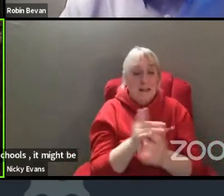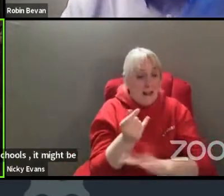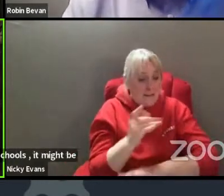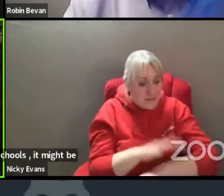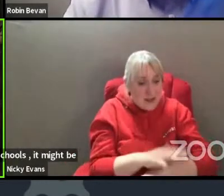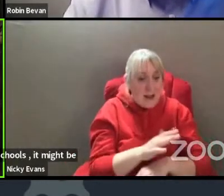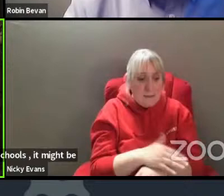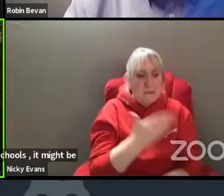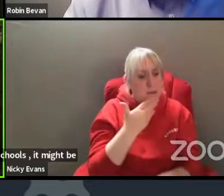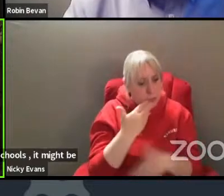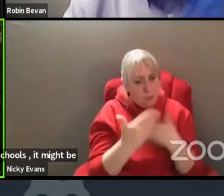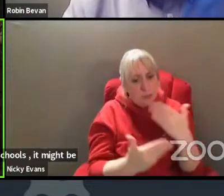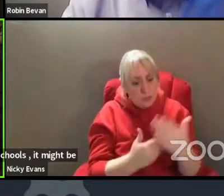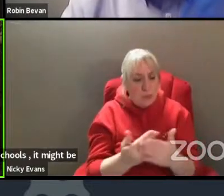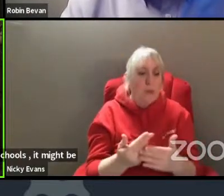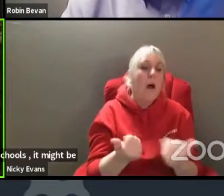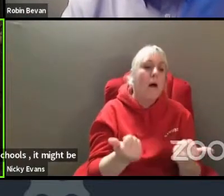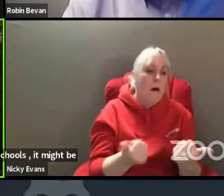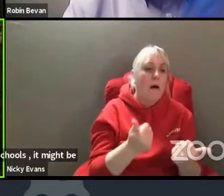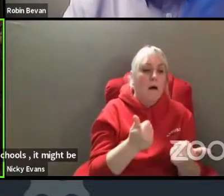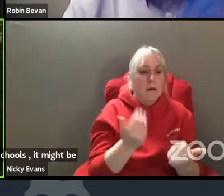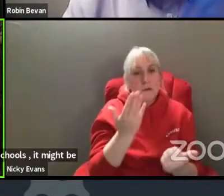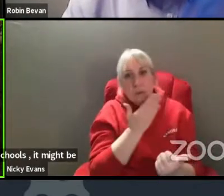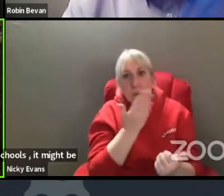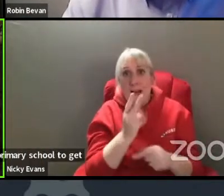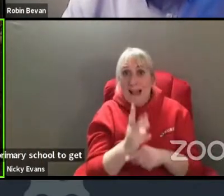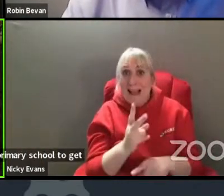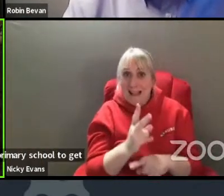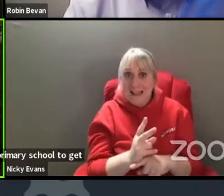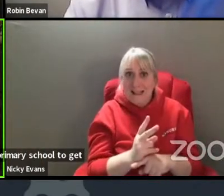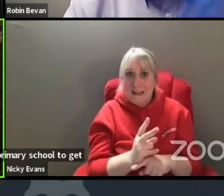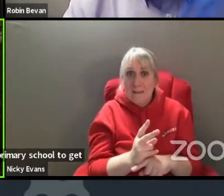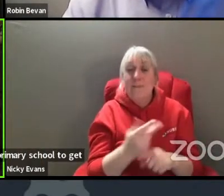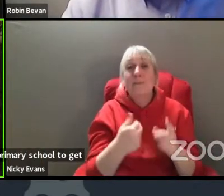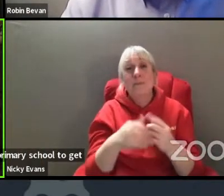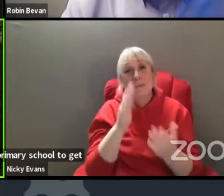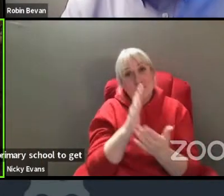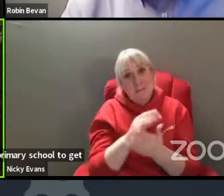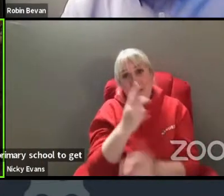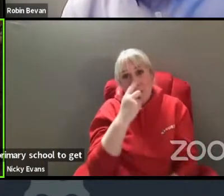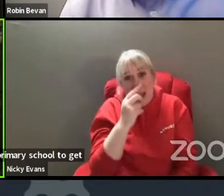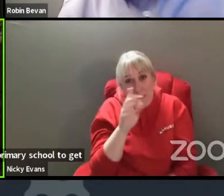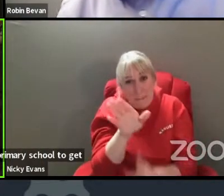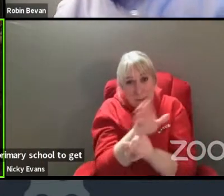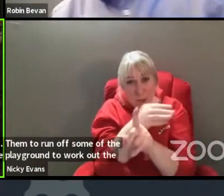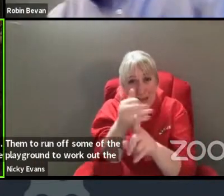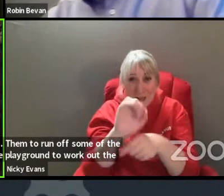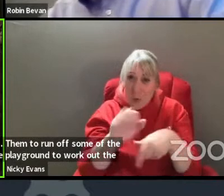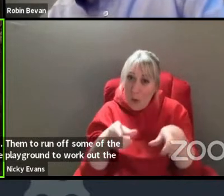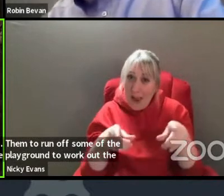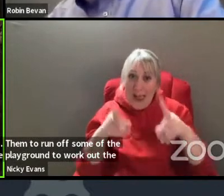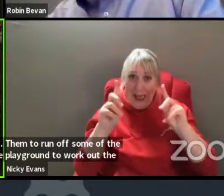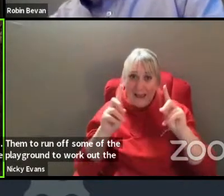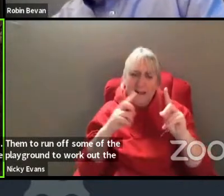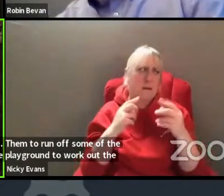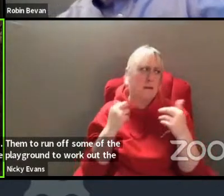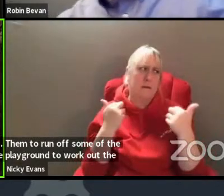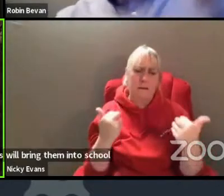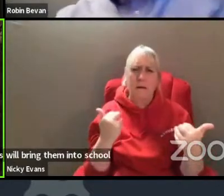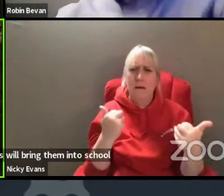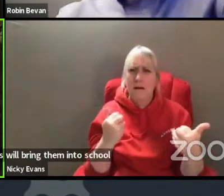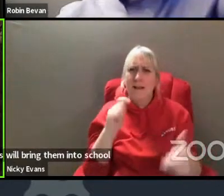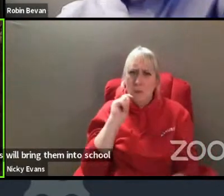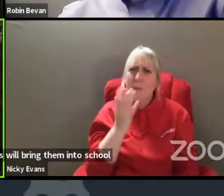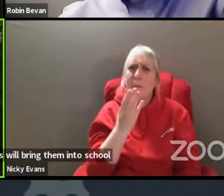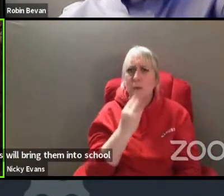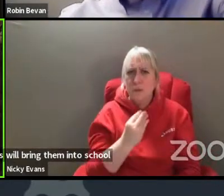them off before starting with the junior school. So if you can persuade your head teacher of that sort of approach, that would be a good thing to do.